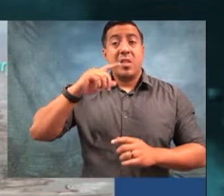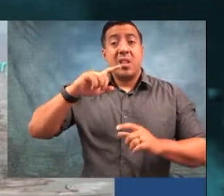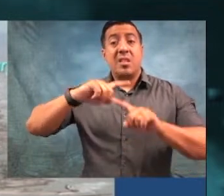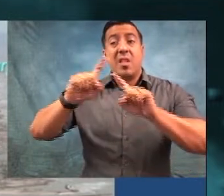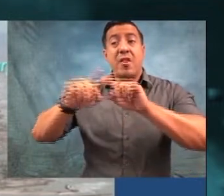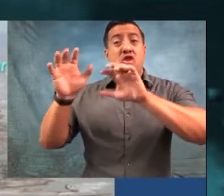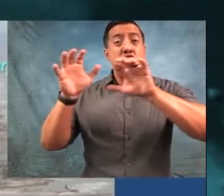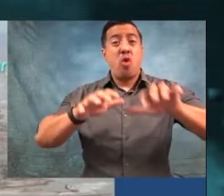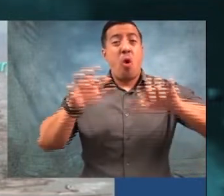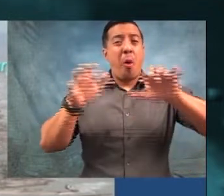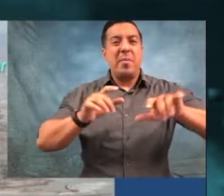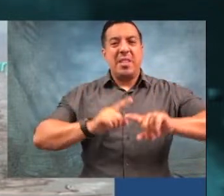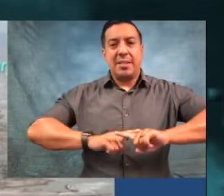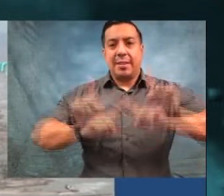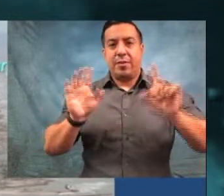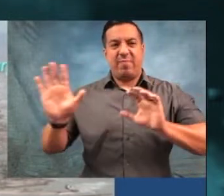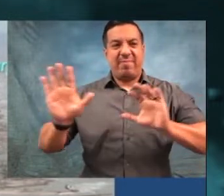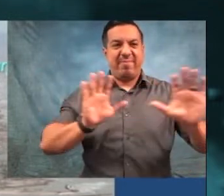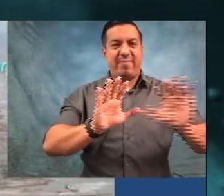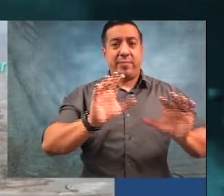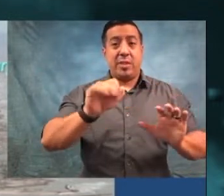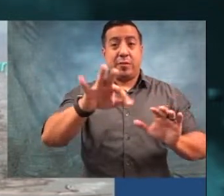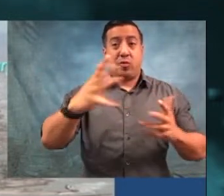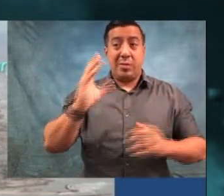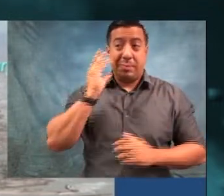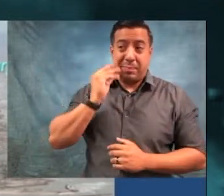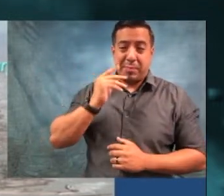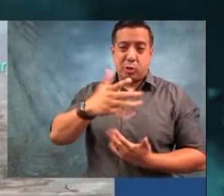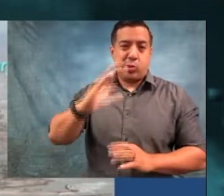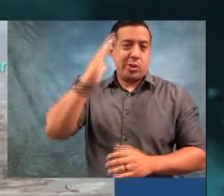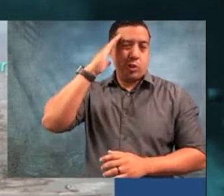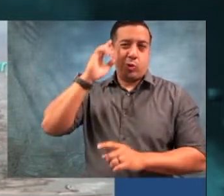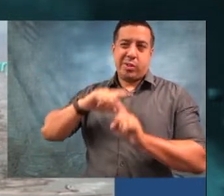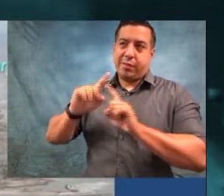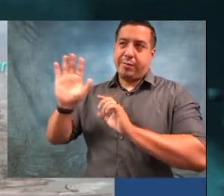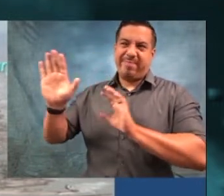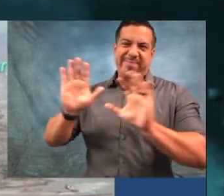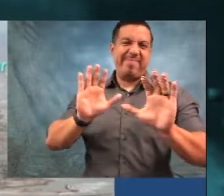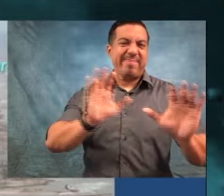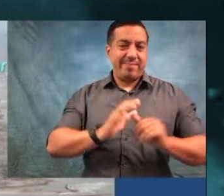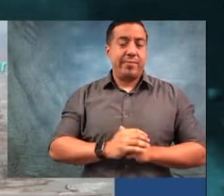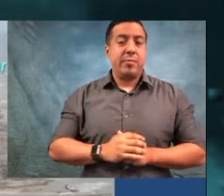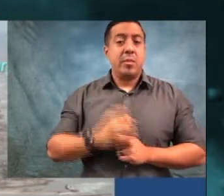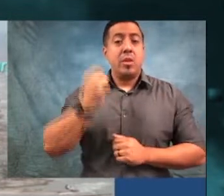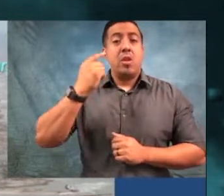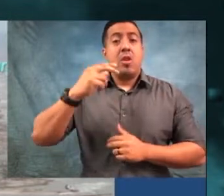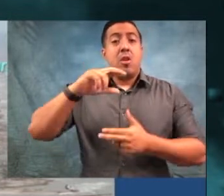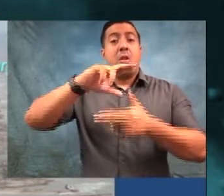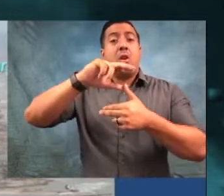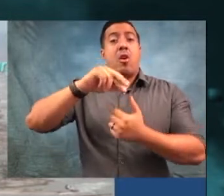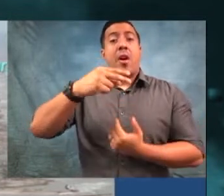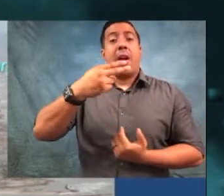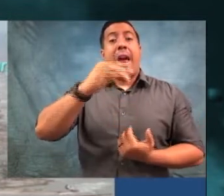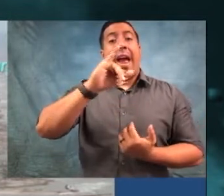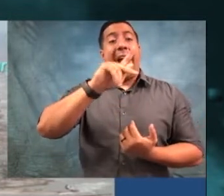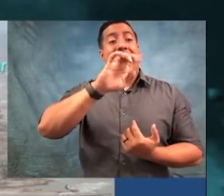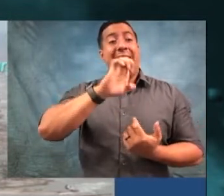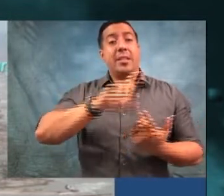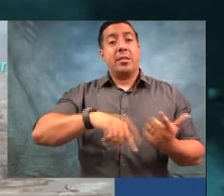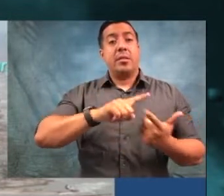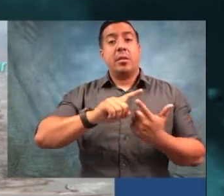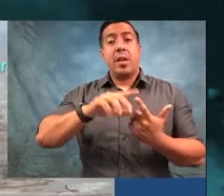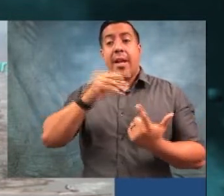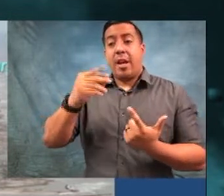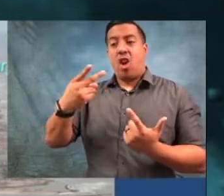Every storm is different. For those that have been in hurricane country for a while, you know that. Hurricane Ike was quite a bit different than